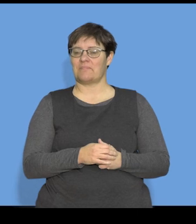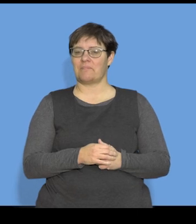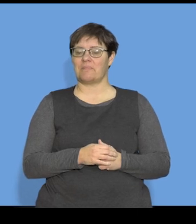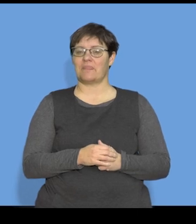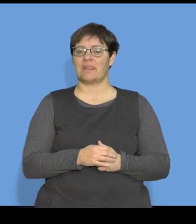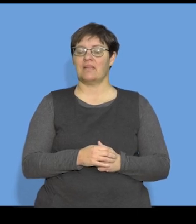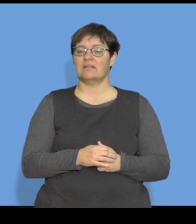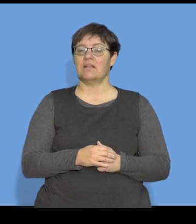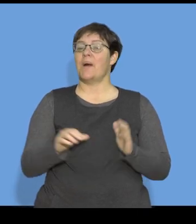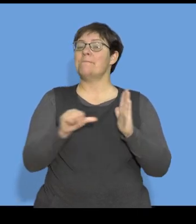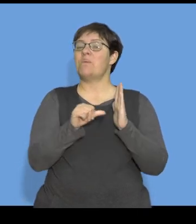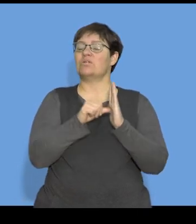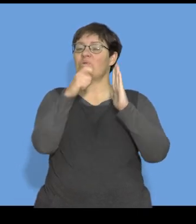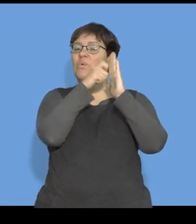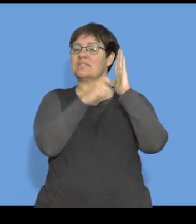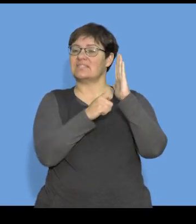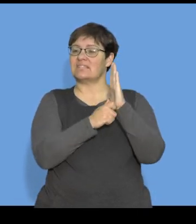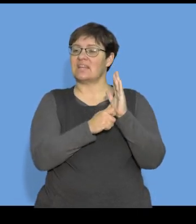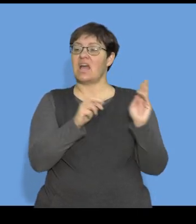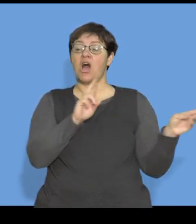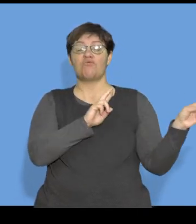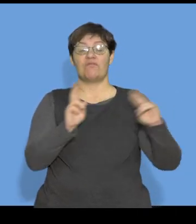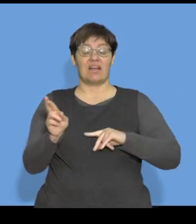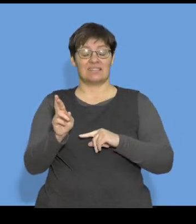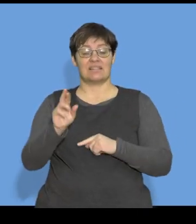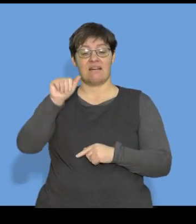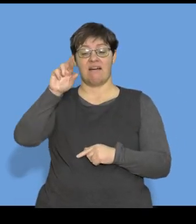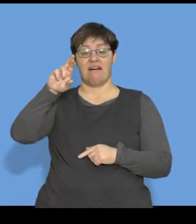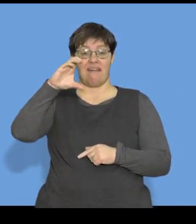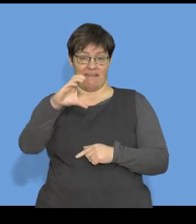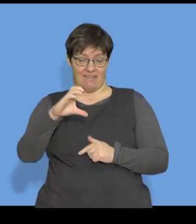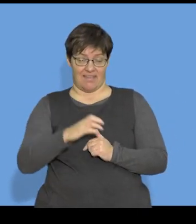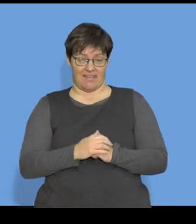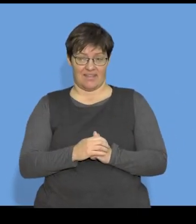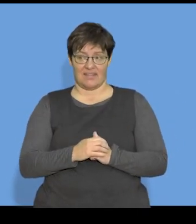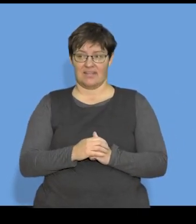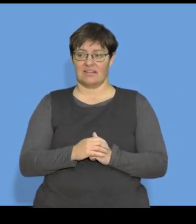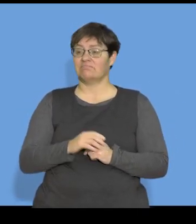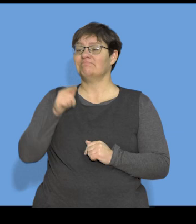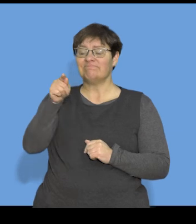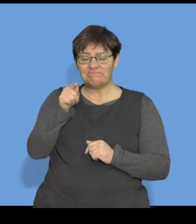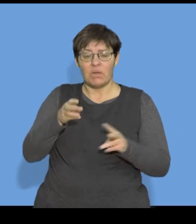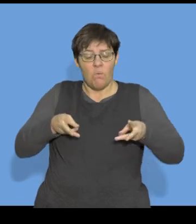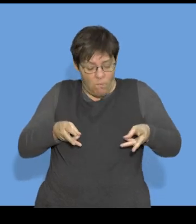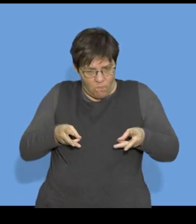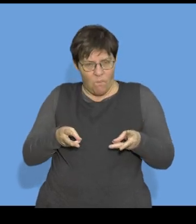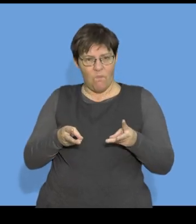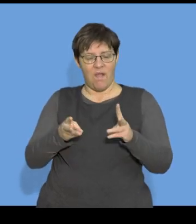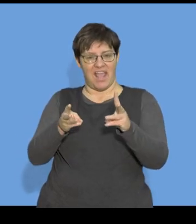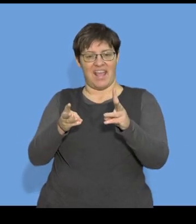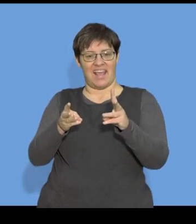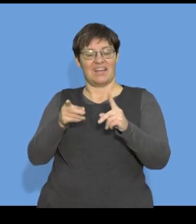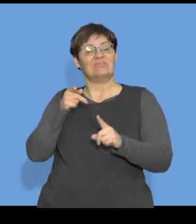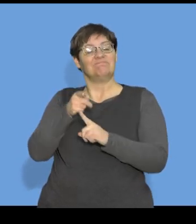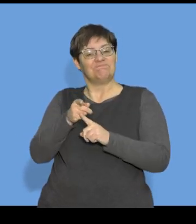The important words or the key words there, we've got the reflex arc. This is the pathway along